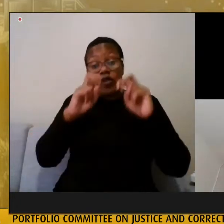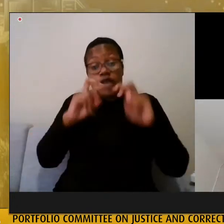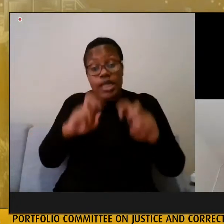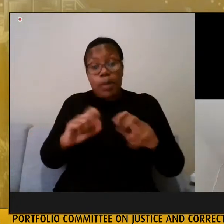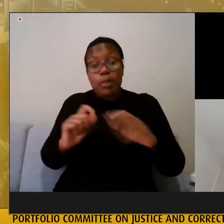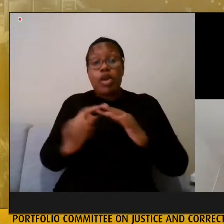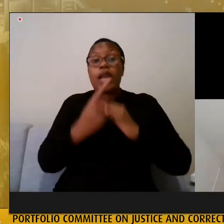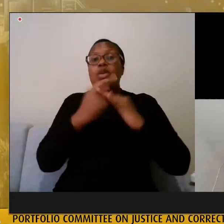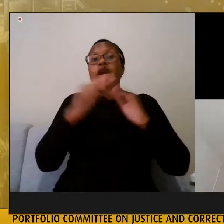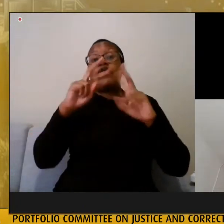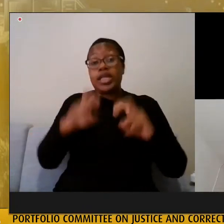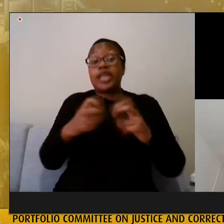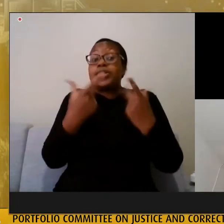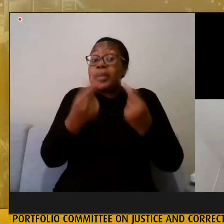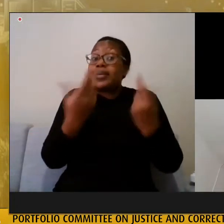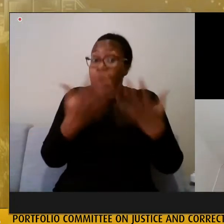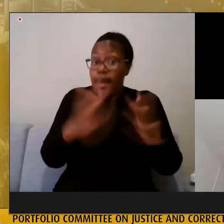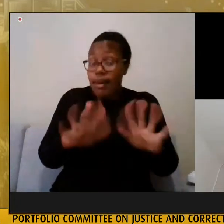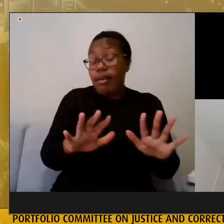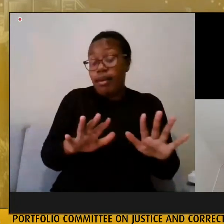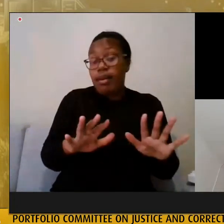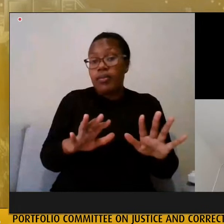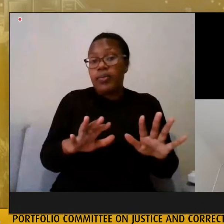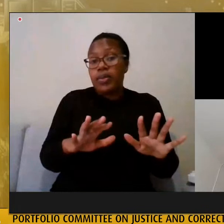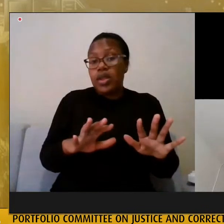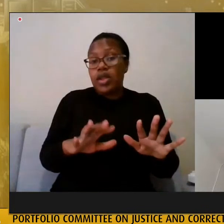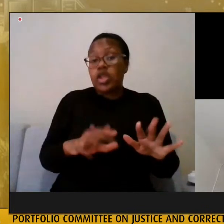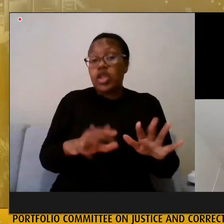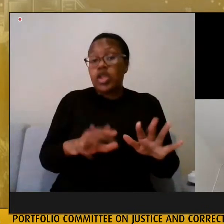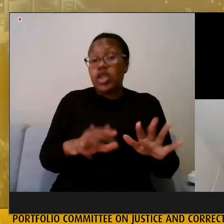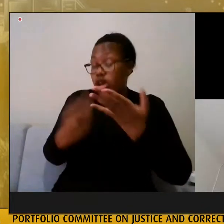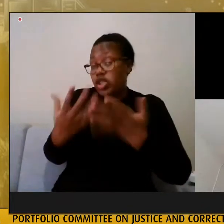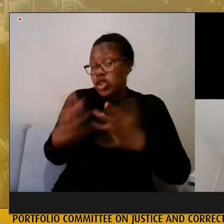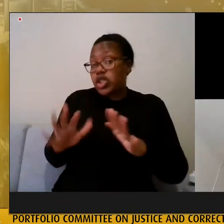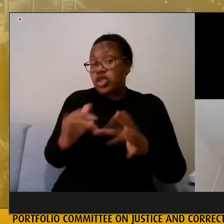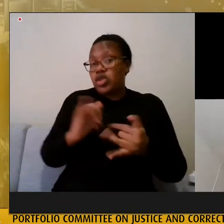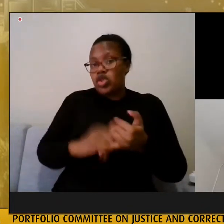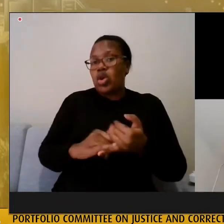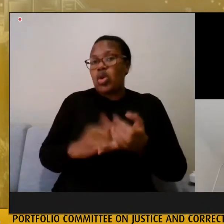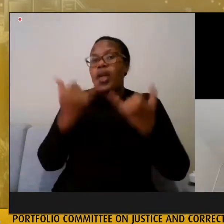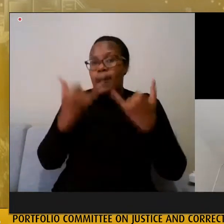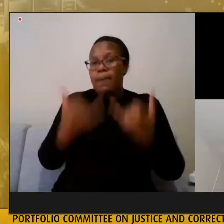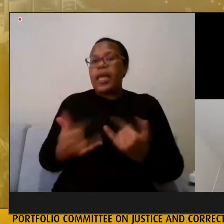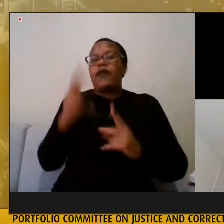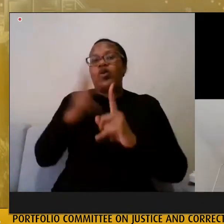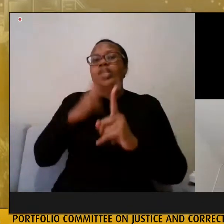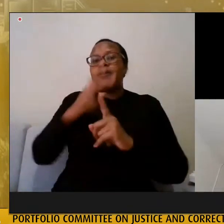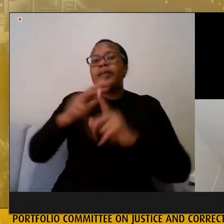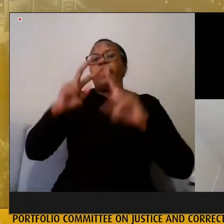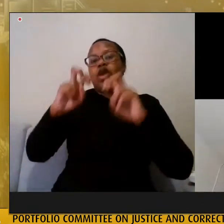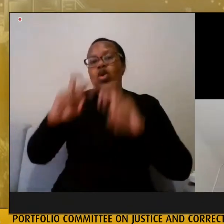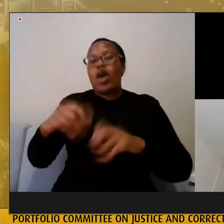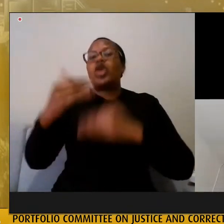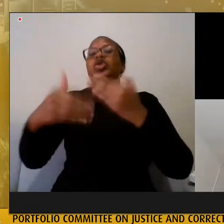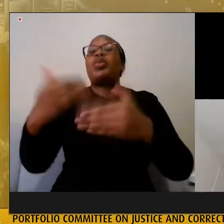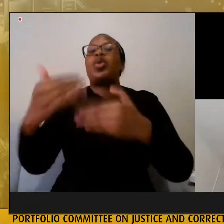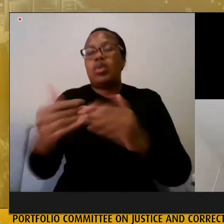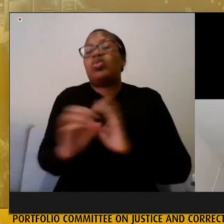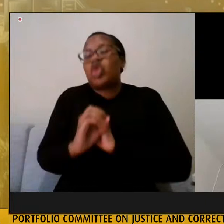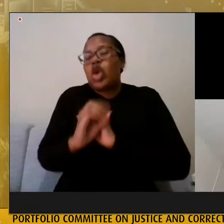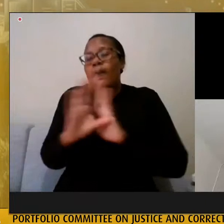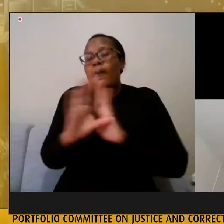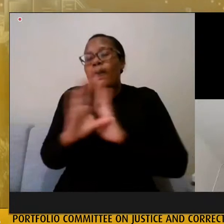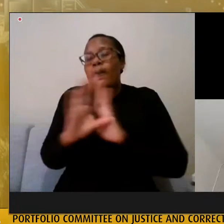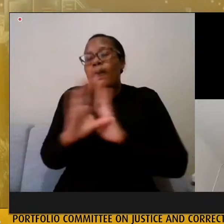has been done. So he has been charged. So it's now for the disciplinary inquiry to proceed and commence.